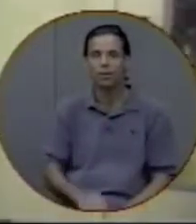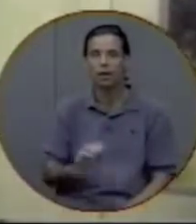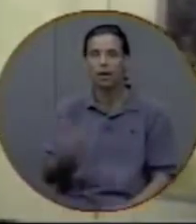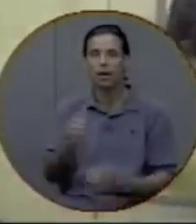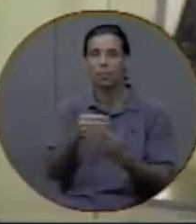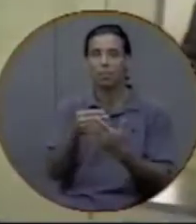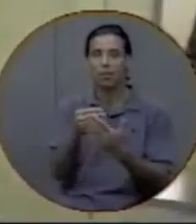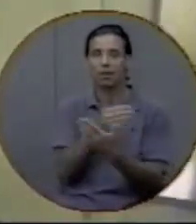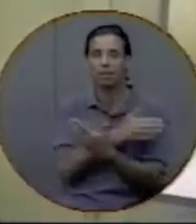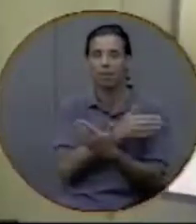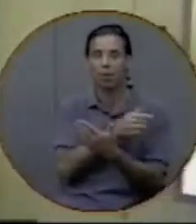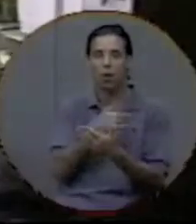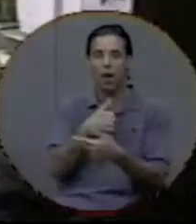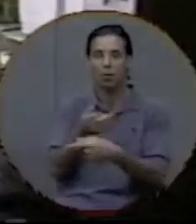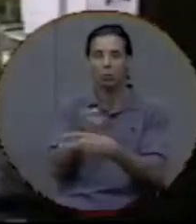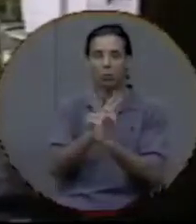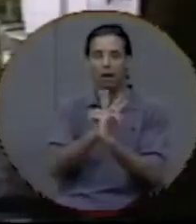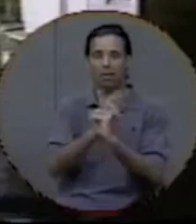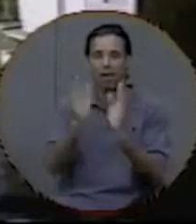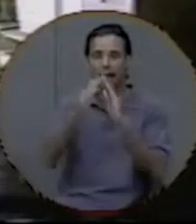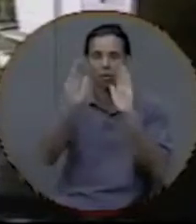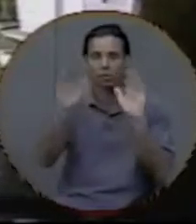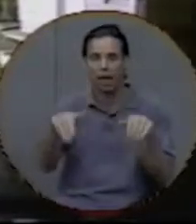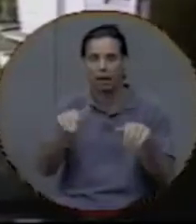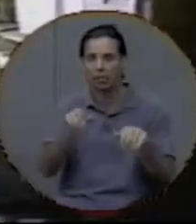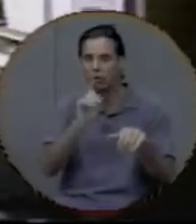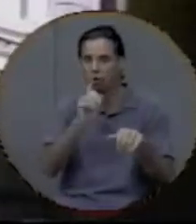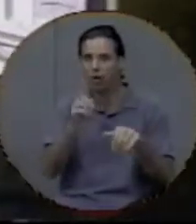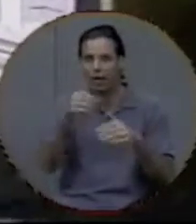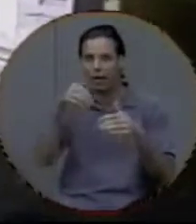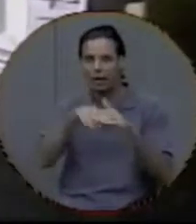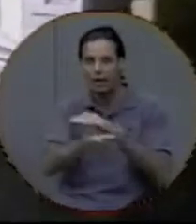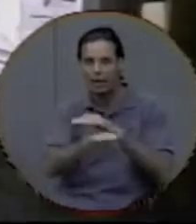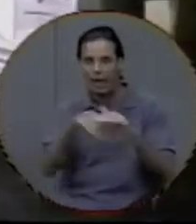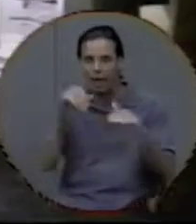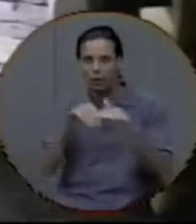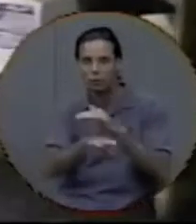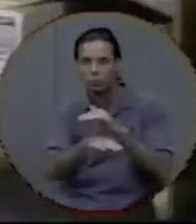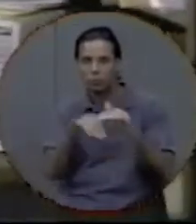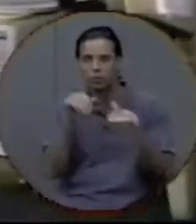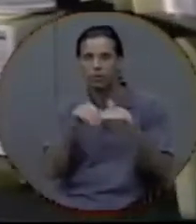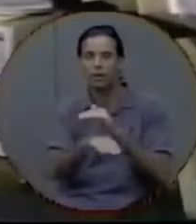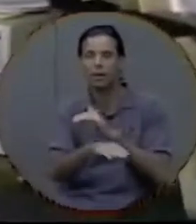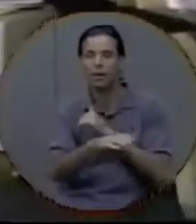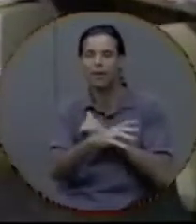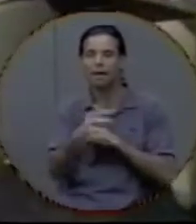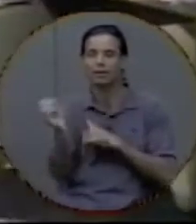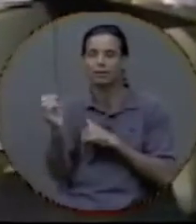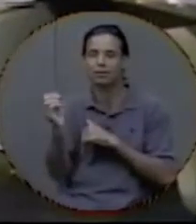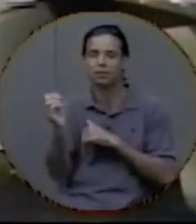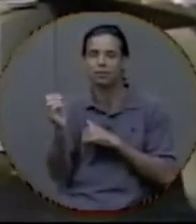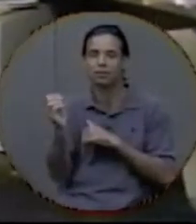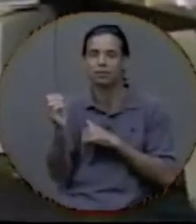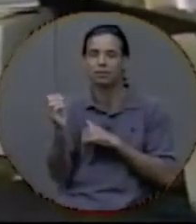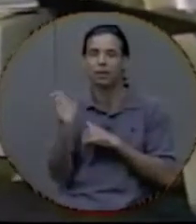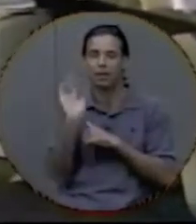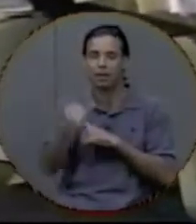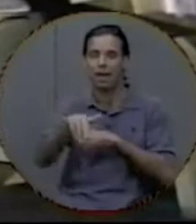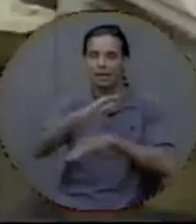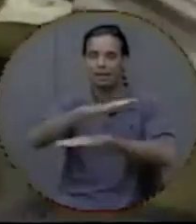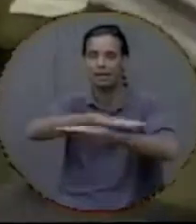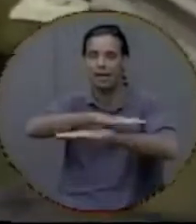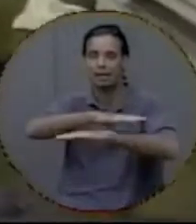Before I was able to rent a house, I made sure that I could get in and out, and that desk